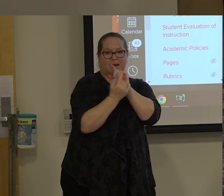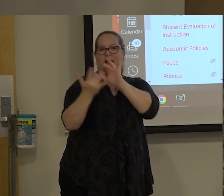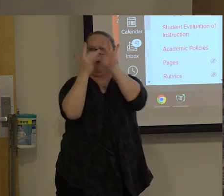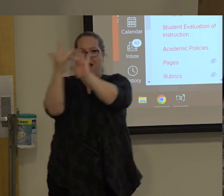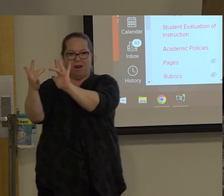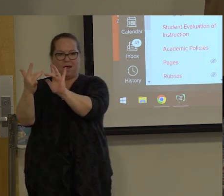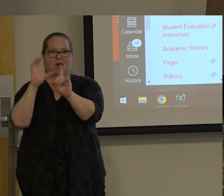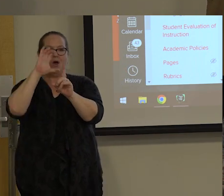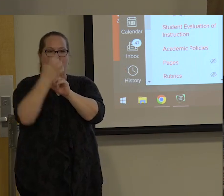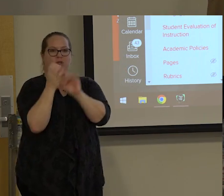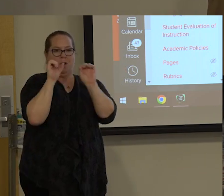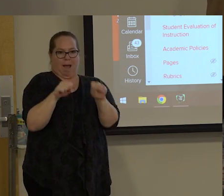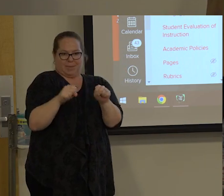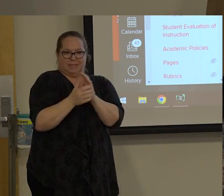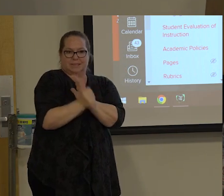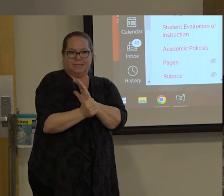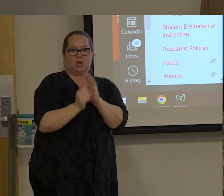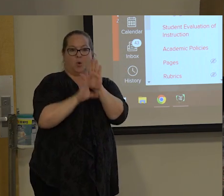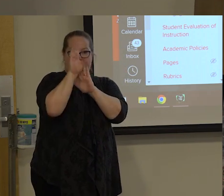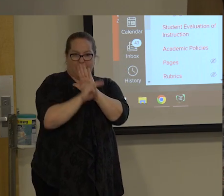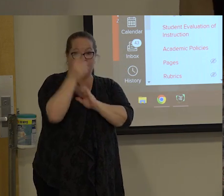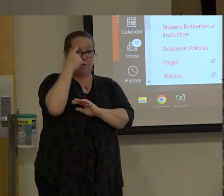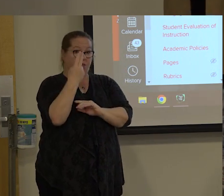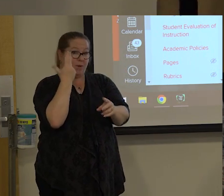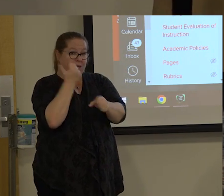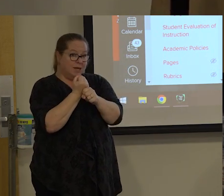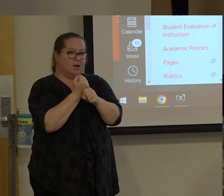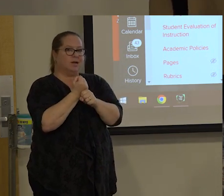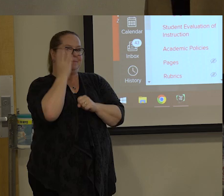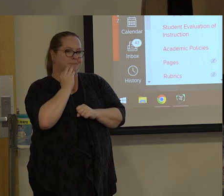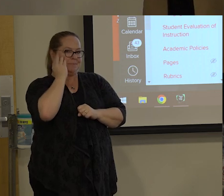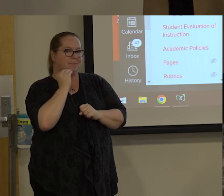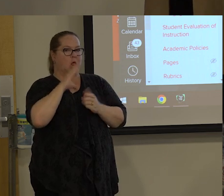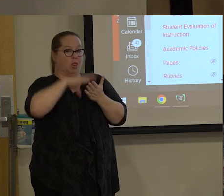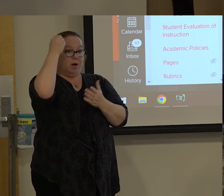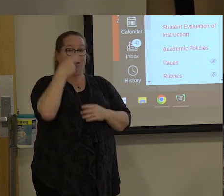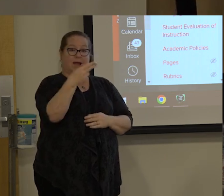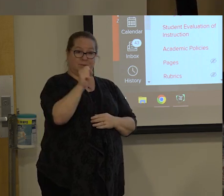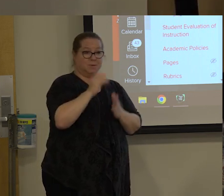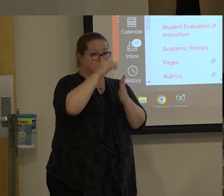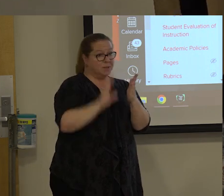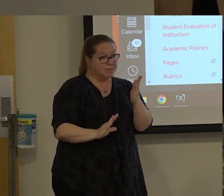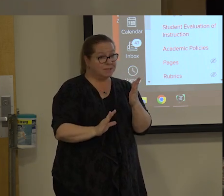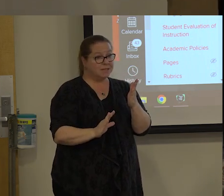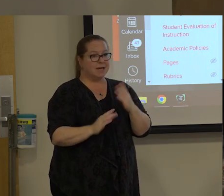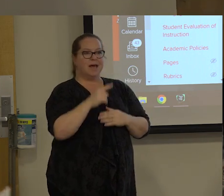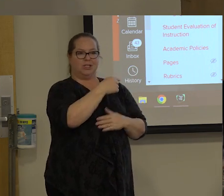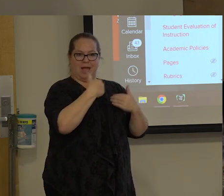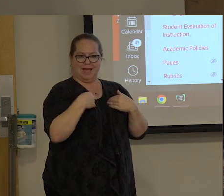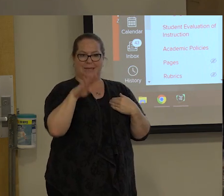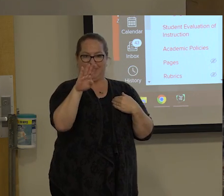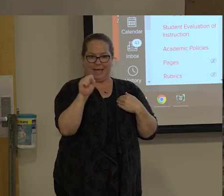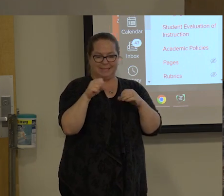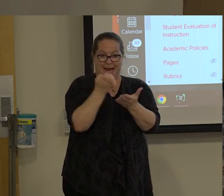online cultural competency curriculum for a 3-year experiential learning program for high school students. She holds a Bachelor of